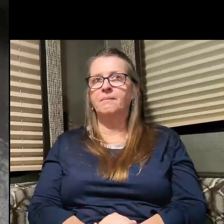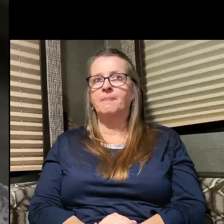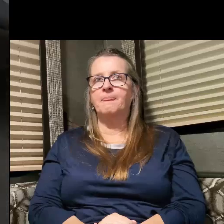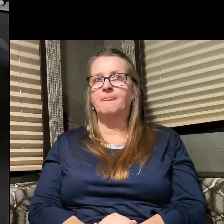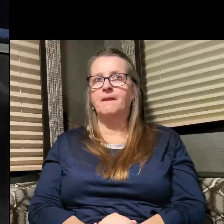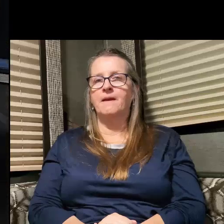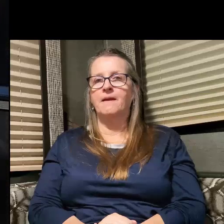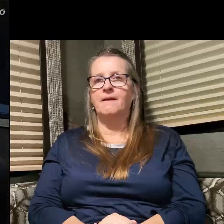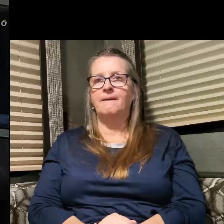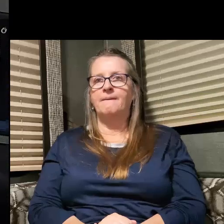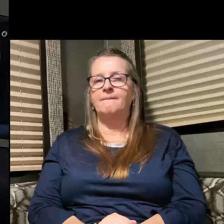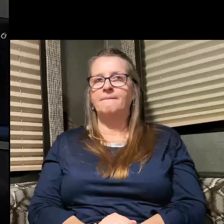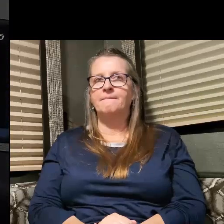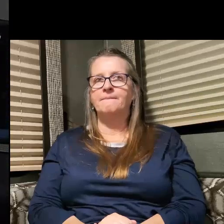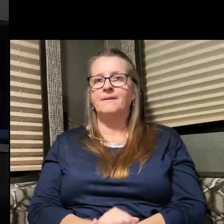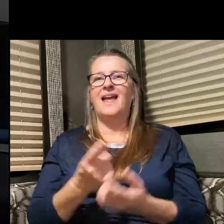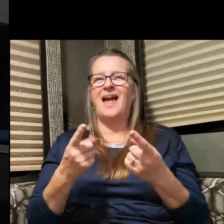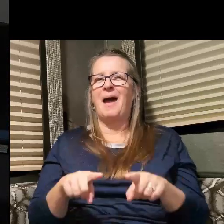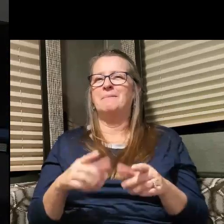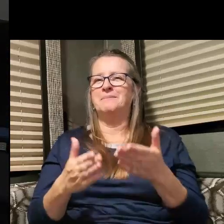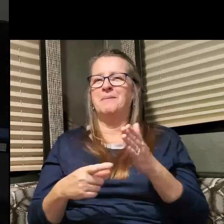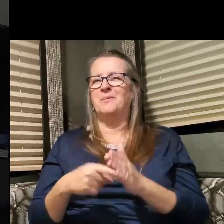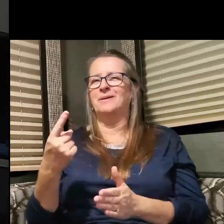This is going good.